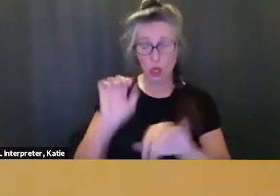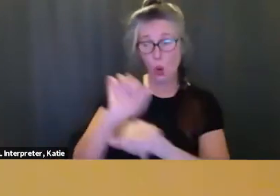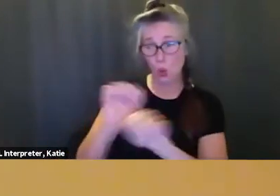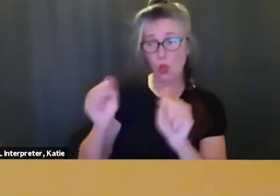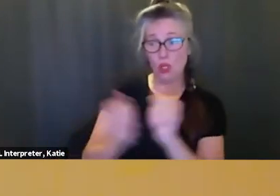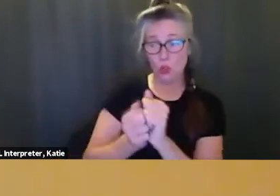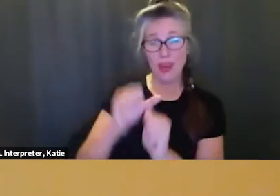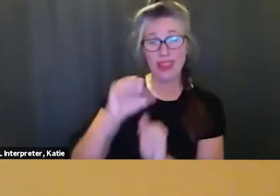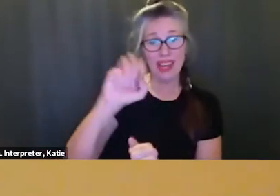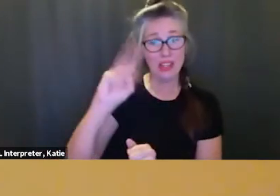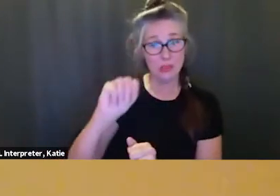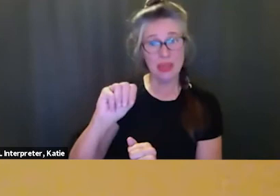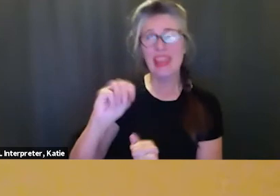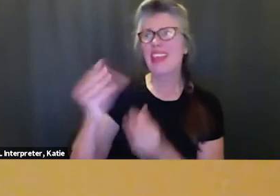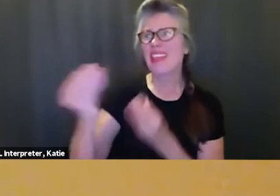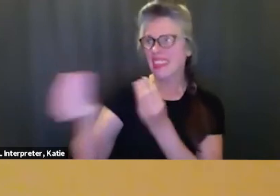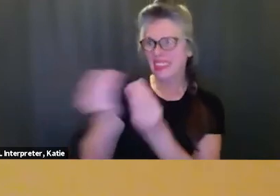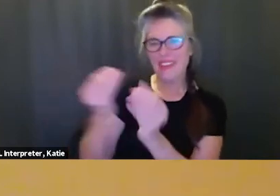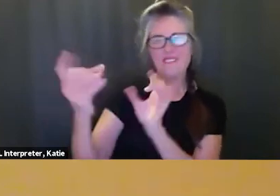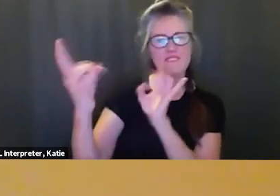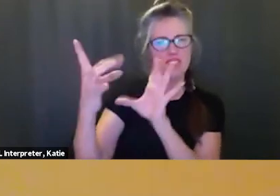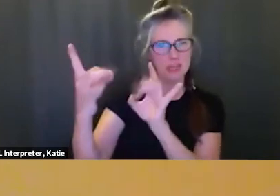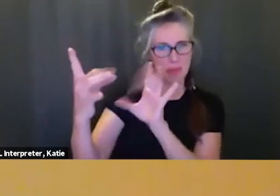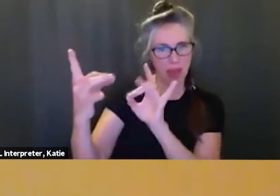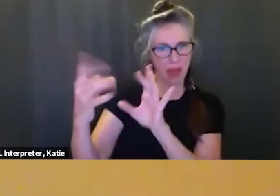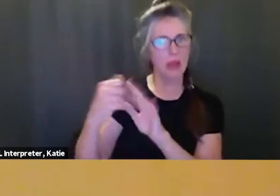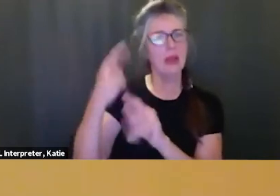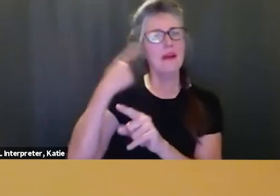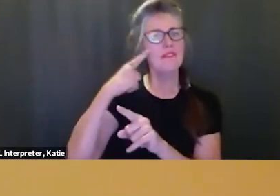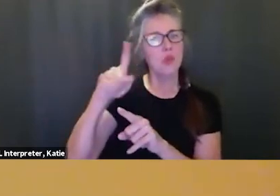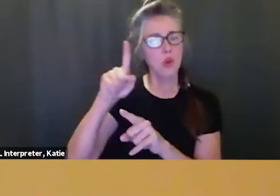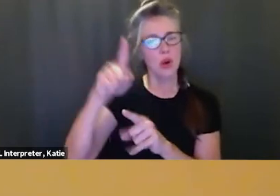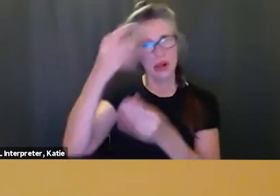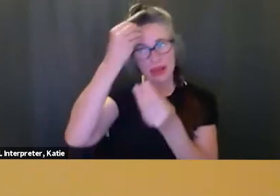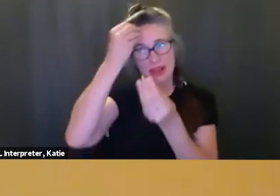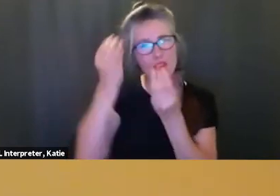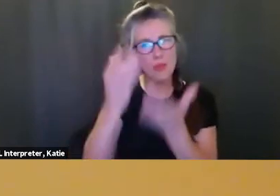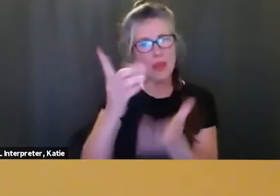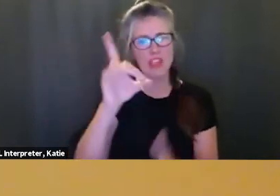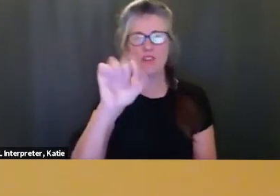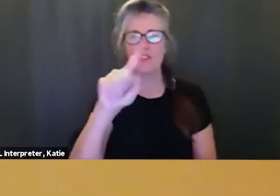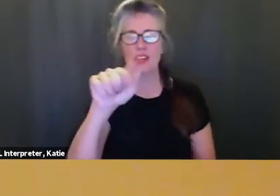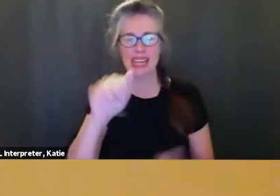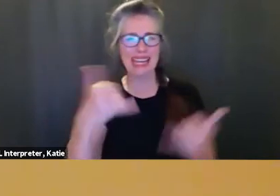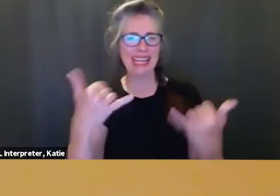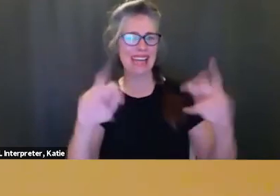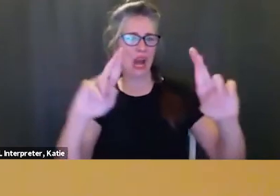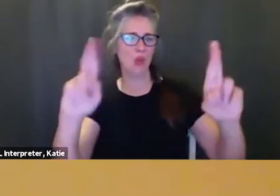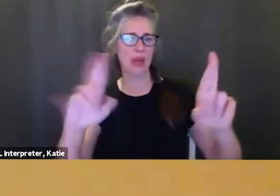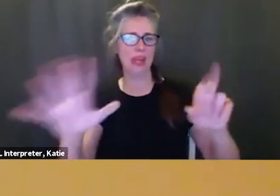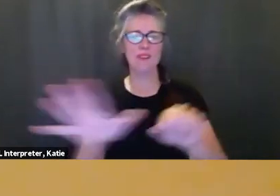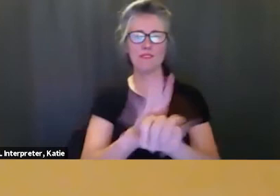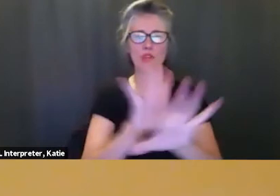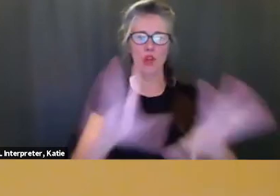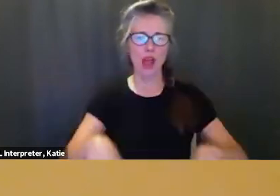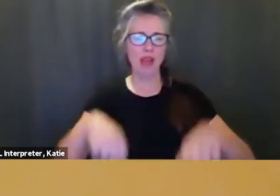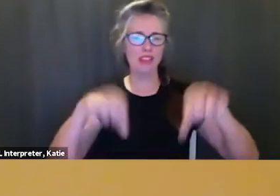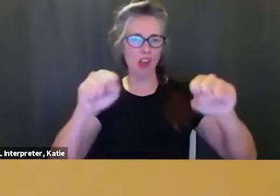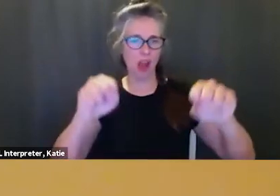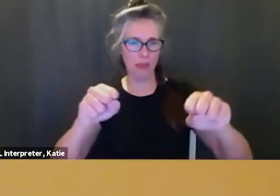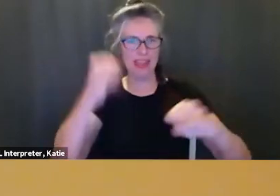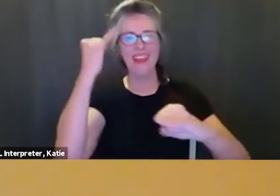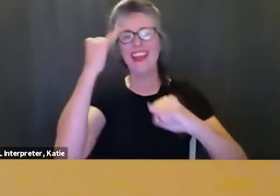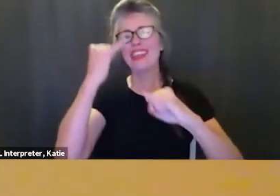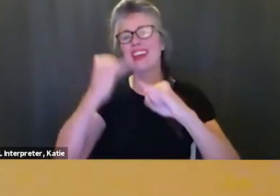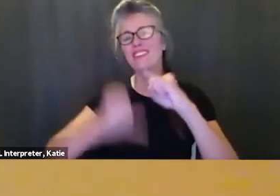part of the beta program. And now we are ready to go through a full adoption of their